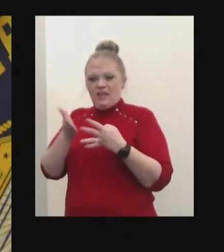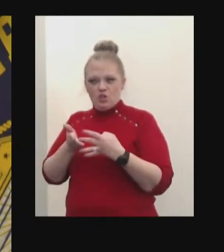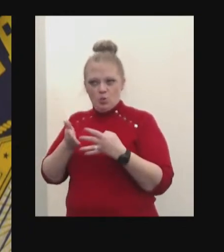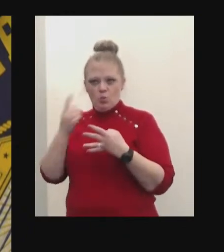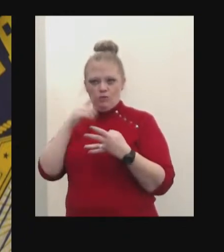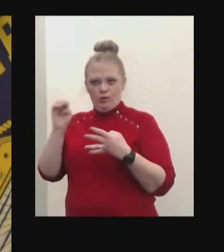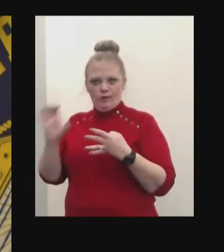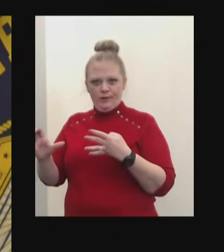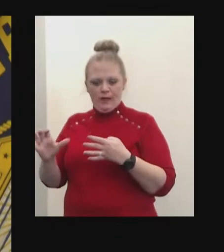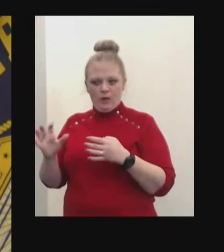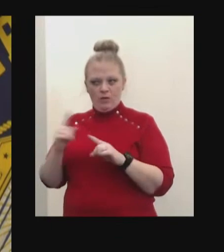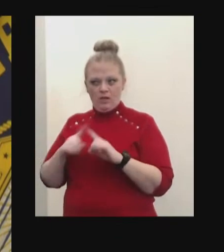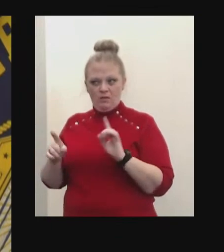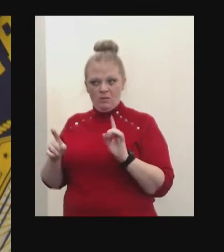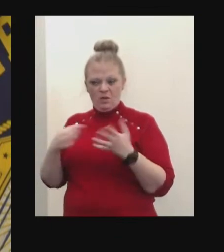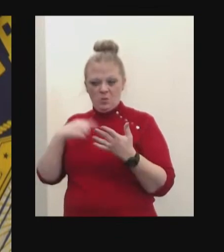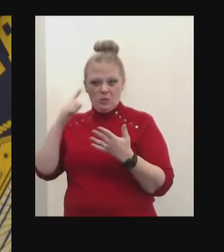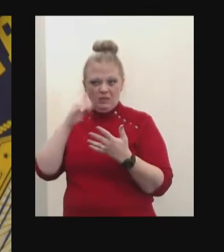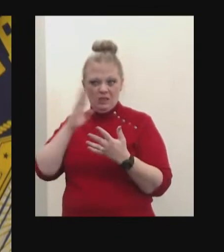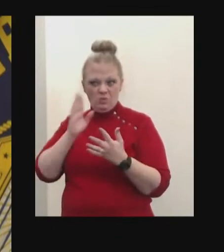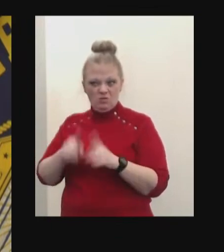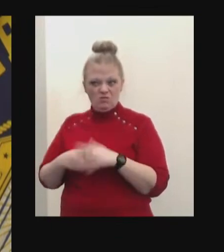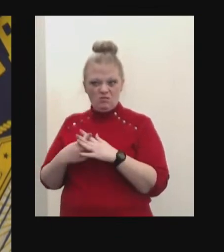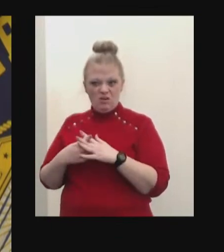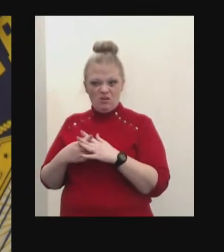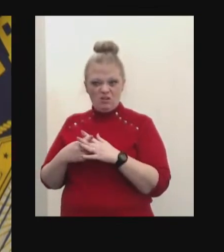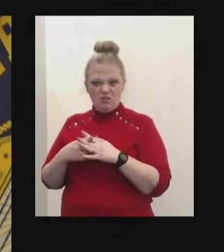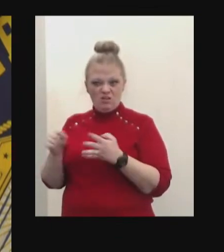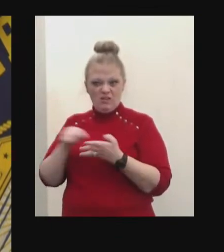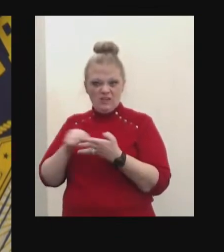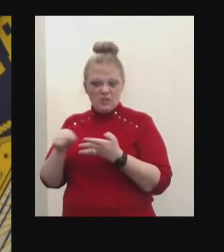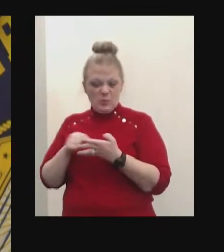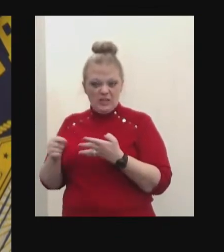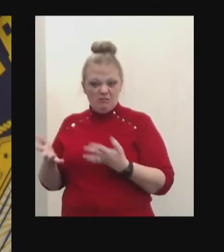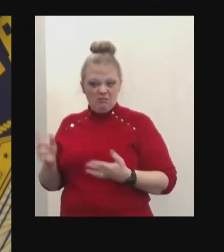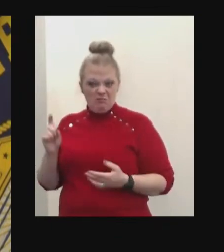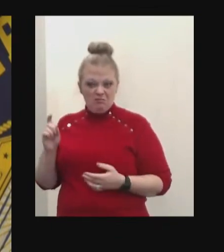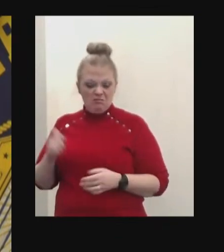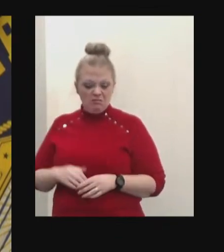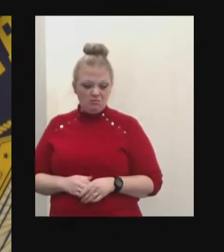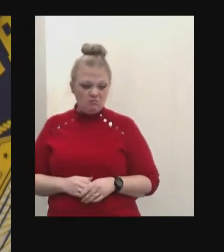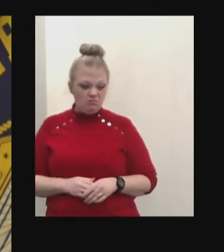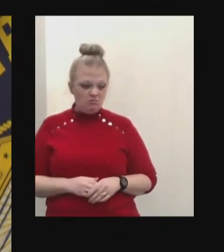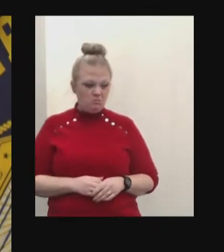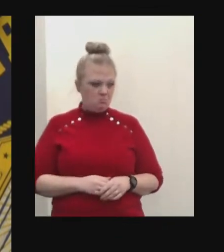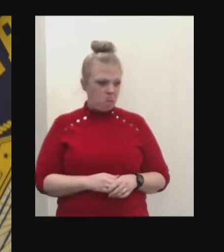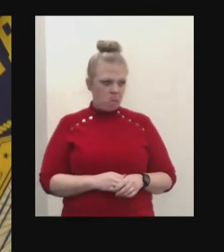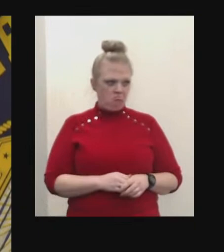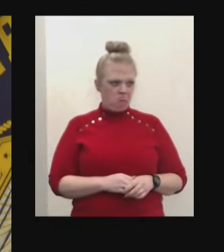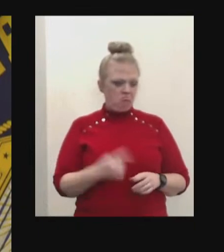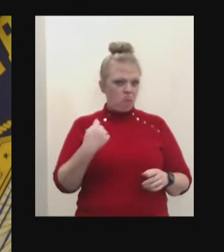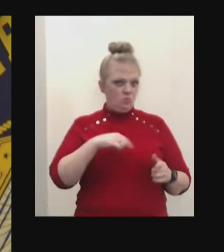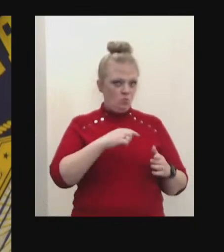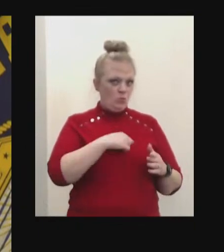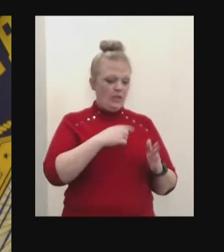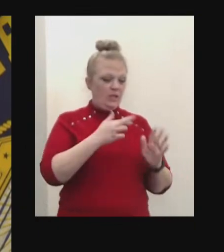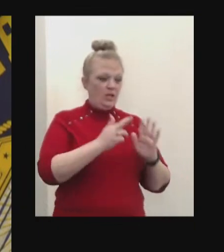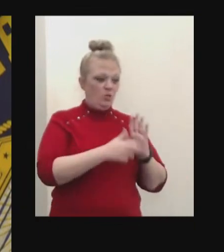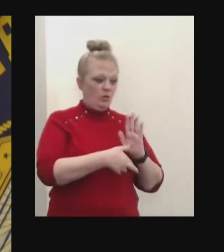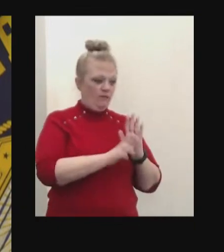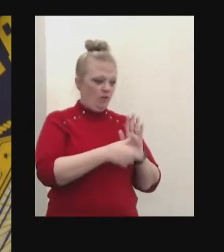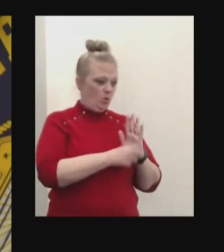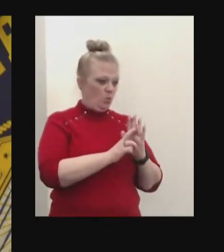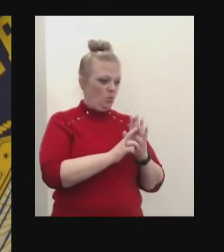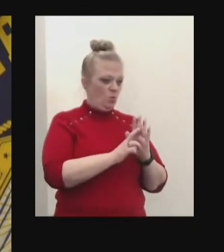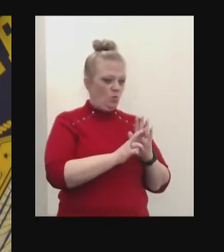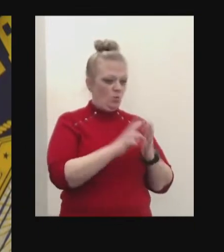think that that's going to be implemented sometime this week or sooner than that? We review that on a